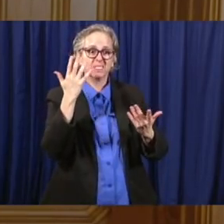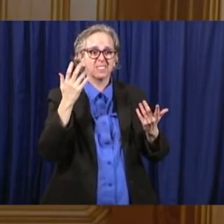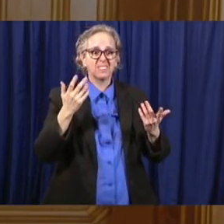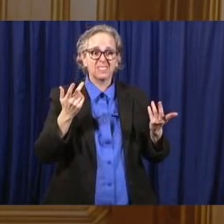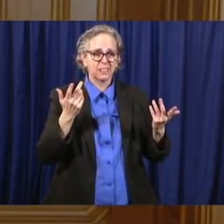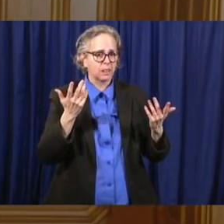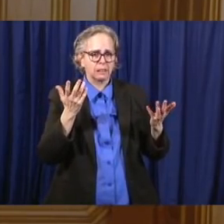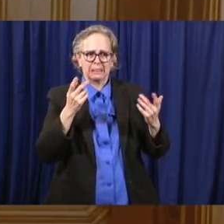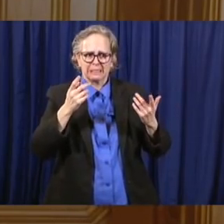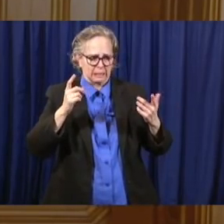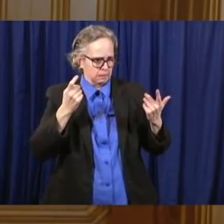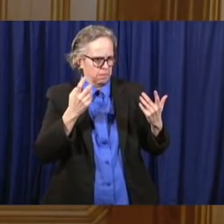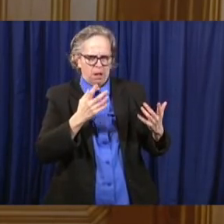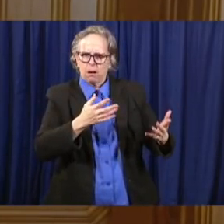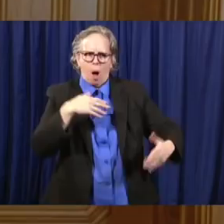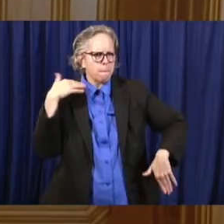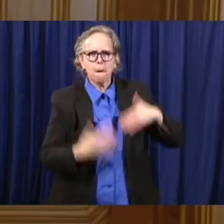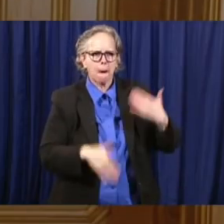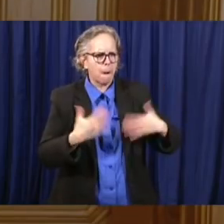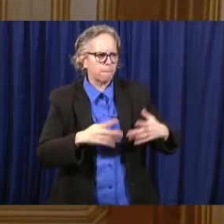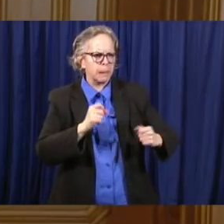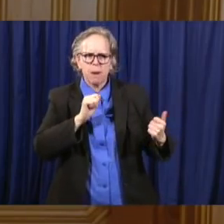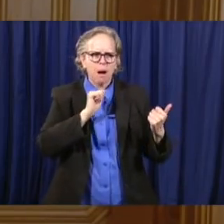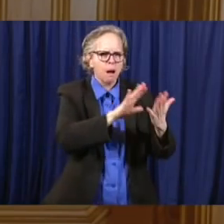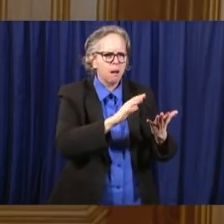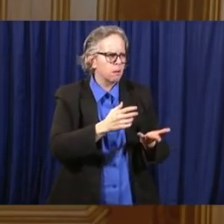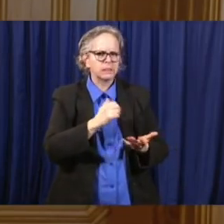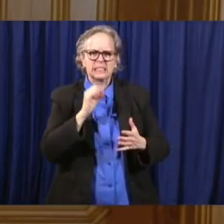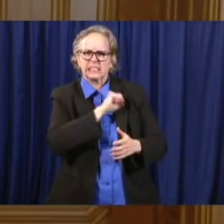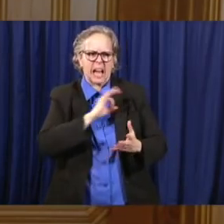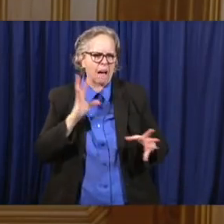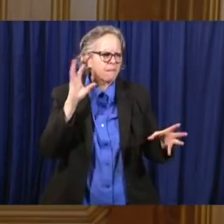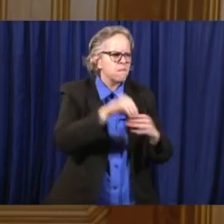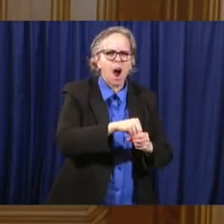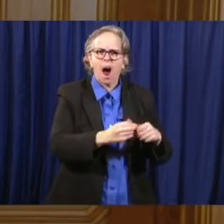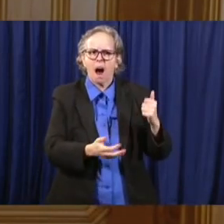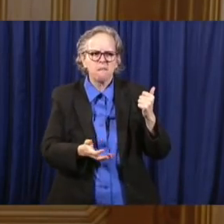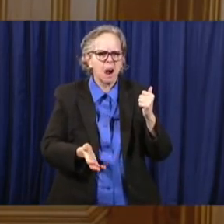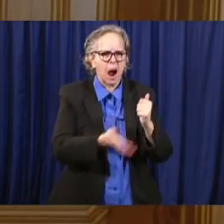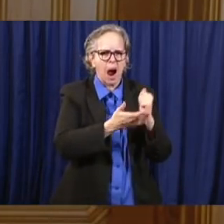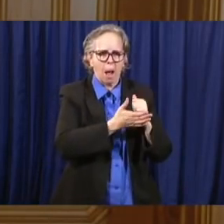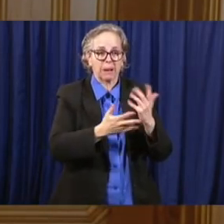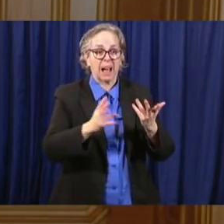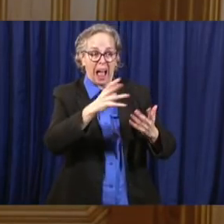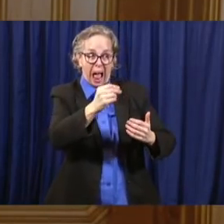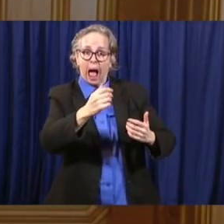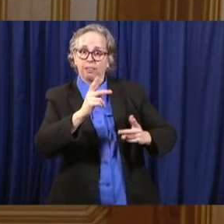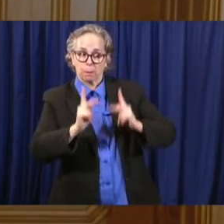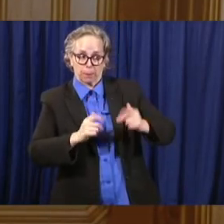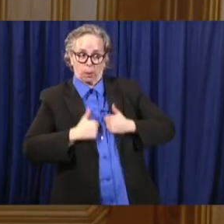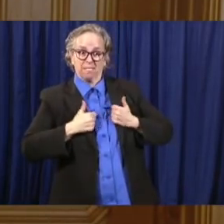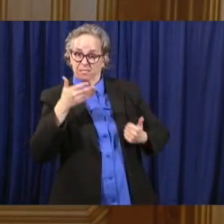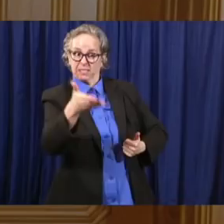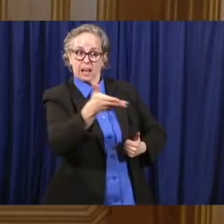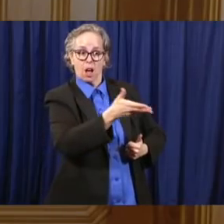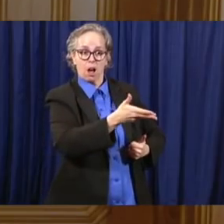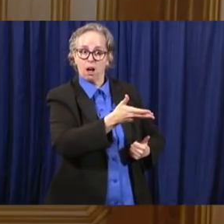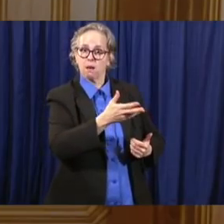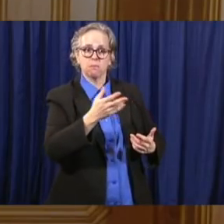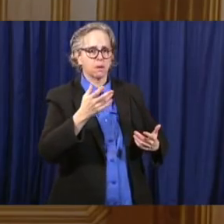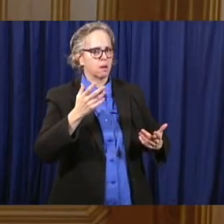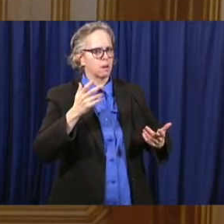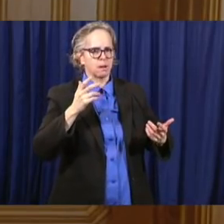the people who run those homes and the residents as well, they've been able to keep the virus out. Now,